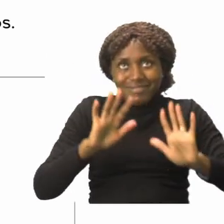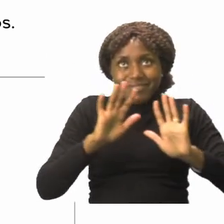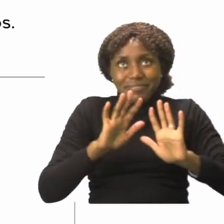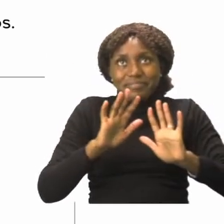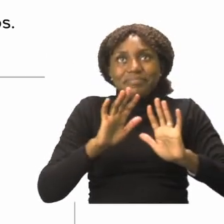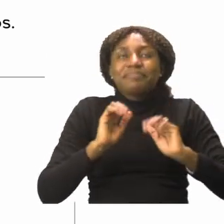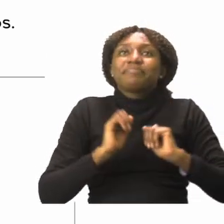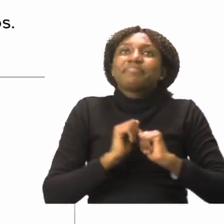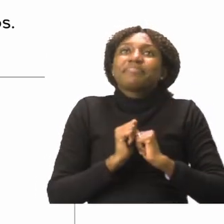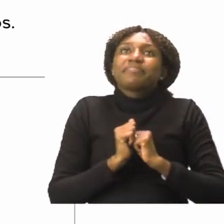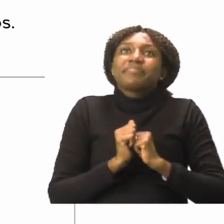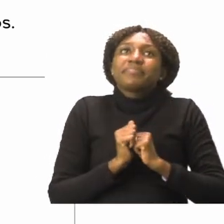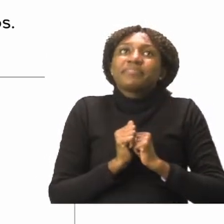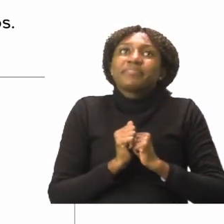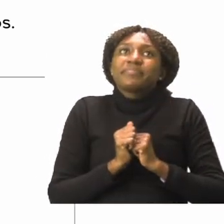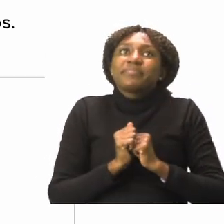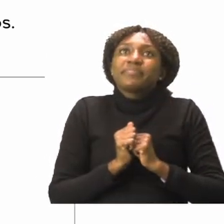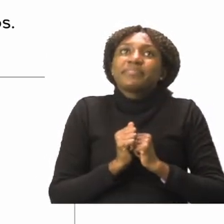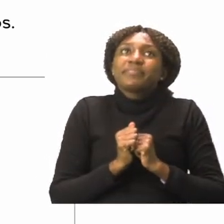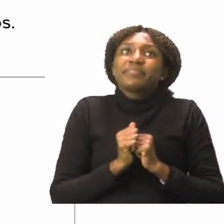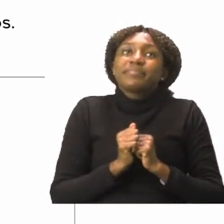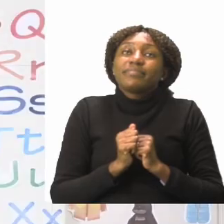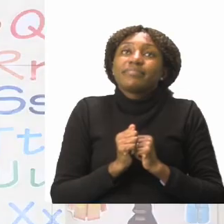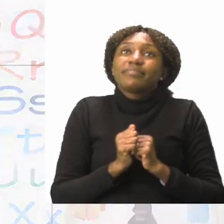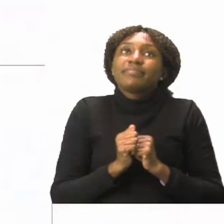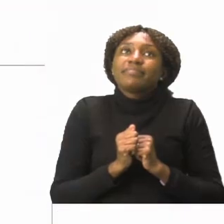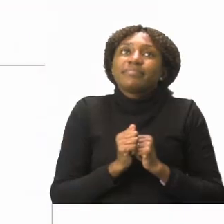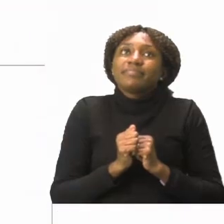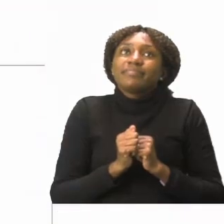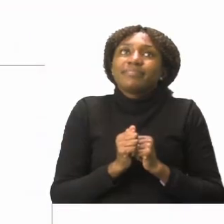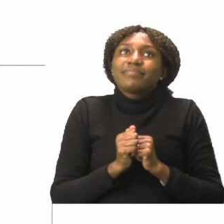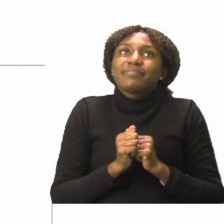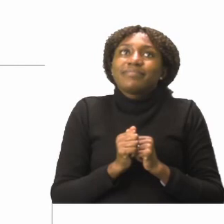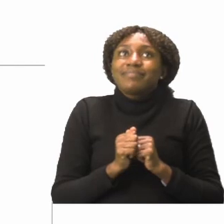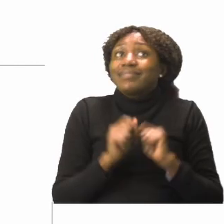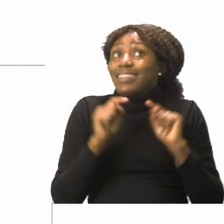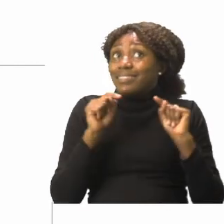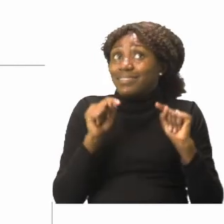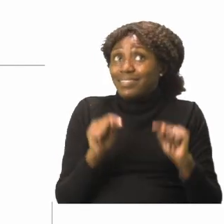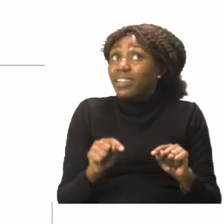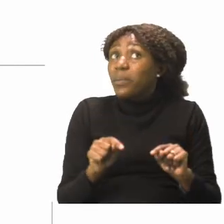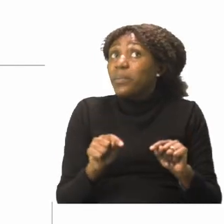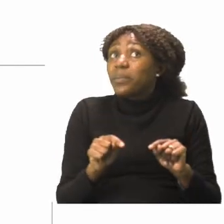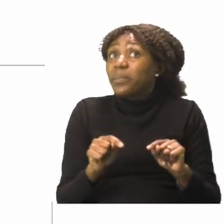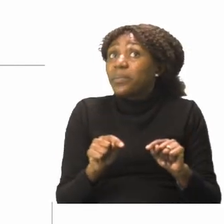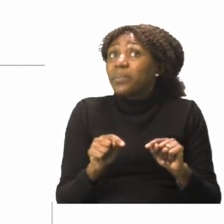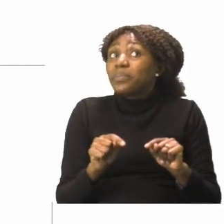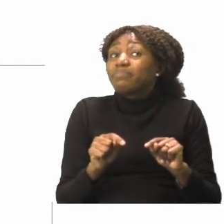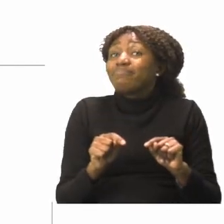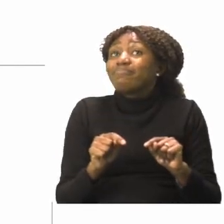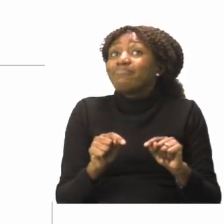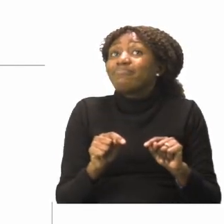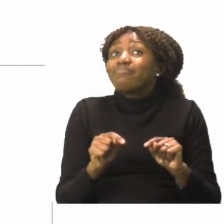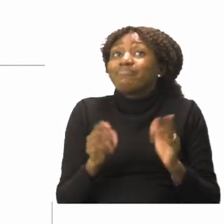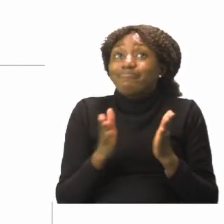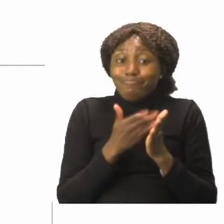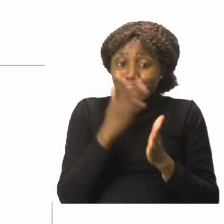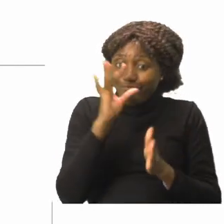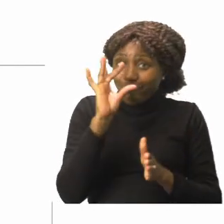Then, when you're done with that, we can move on to the next page, page